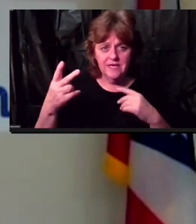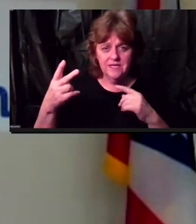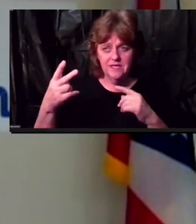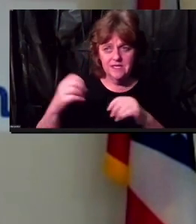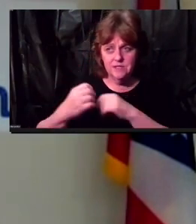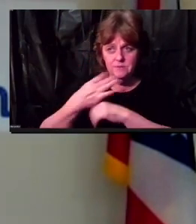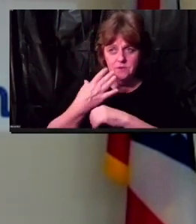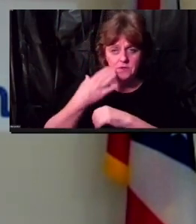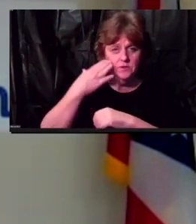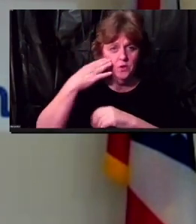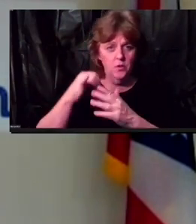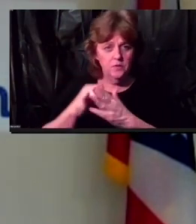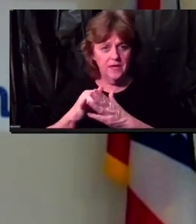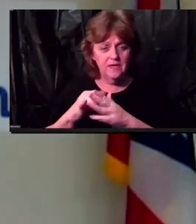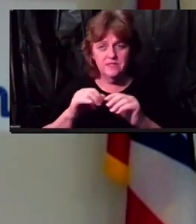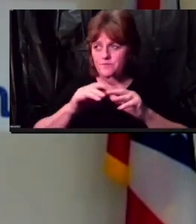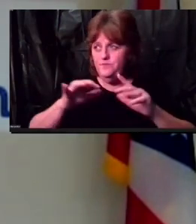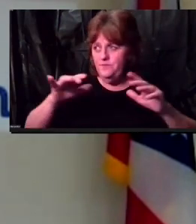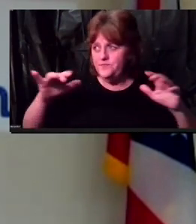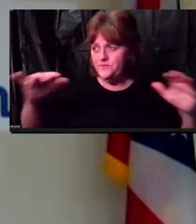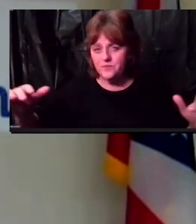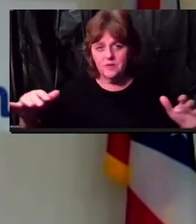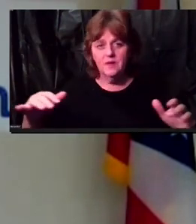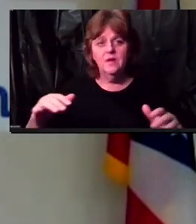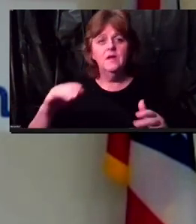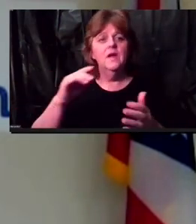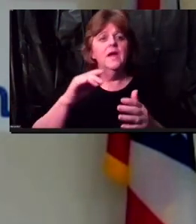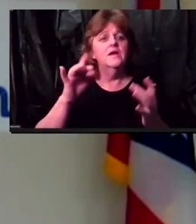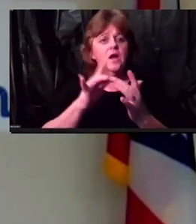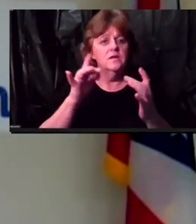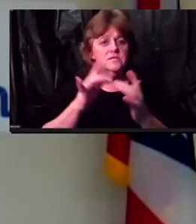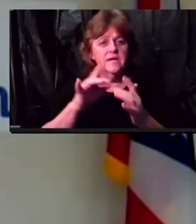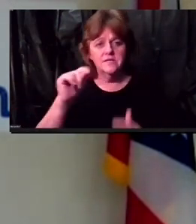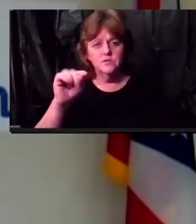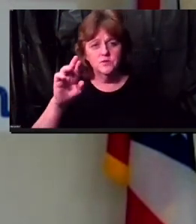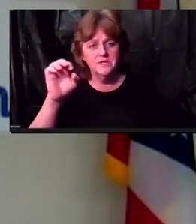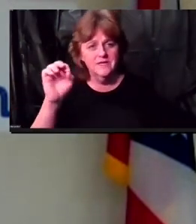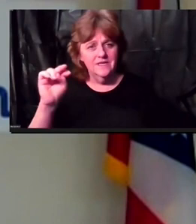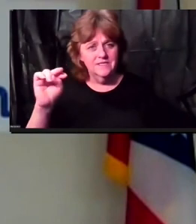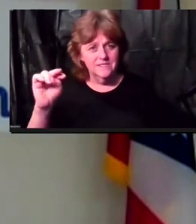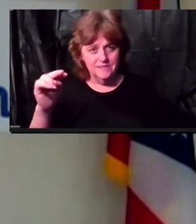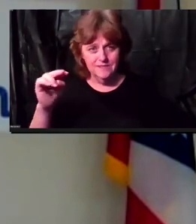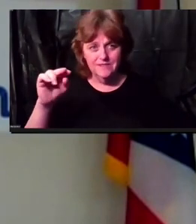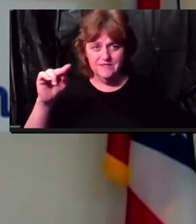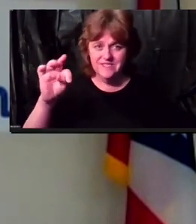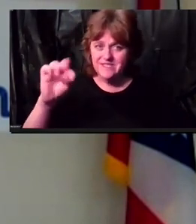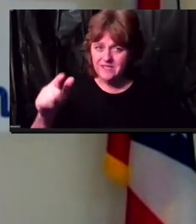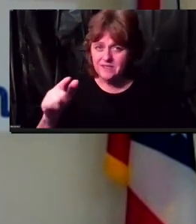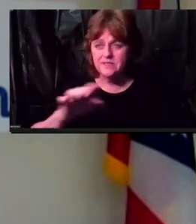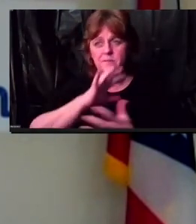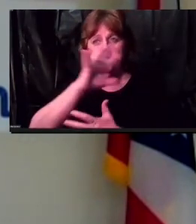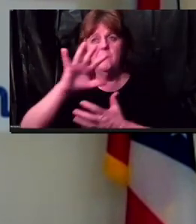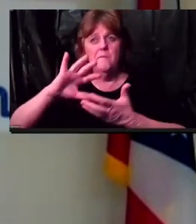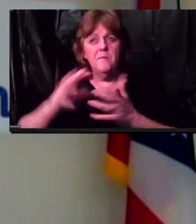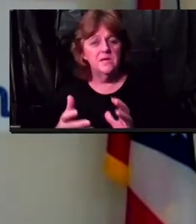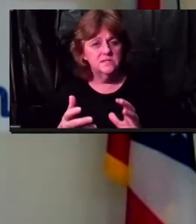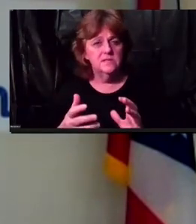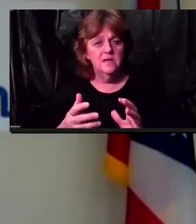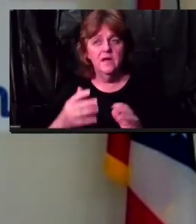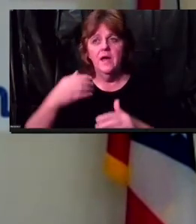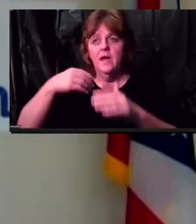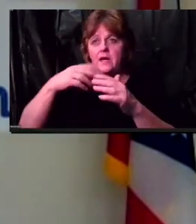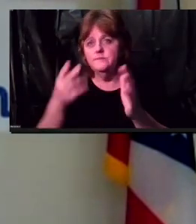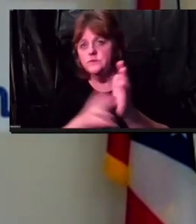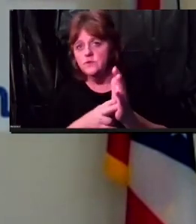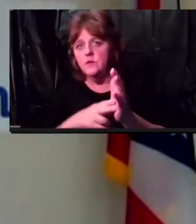that spread is out of control and contract tracing is a mess? I came in late, so I'm not clear on your testing protocol